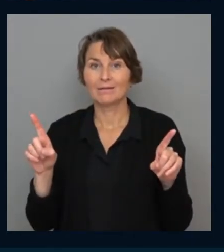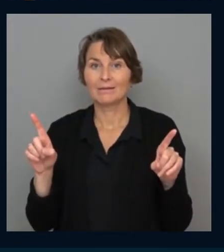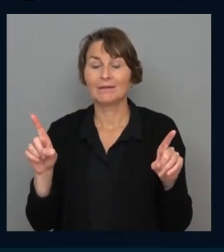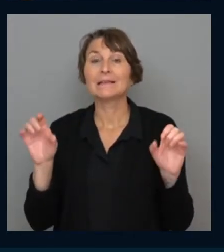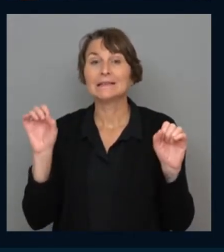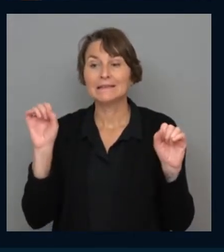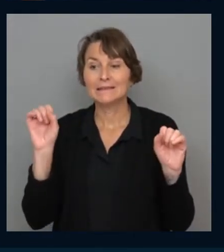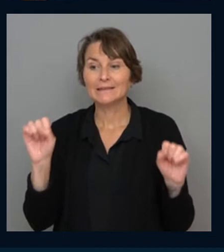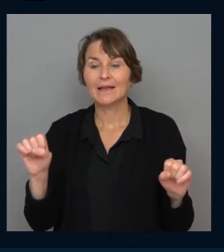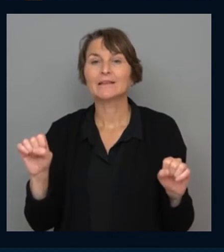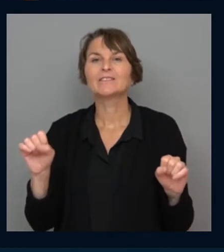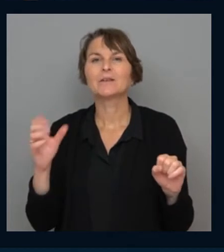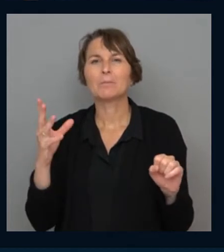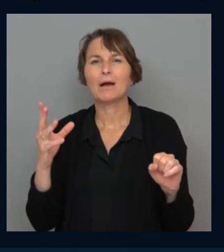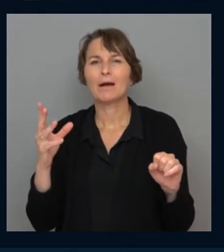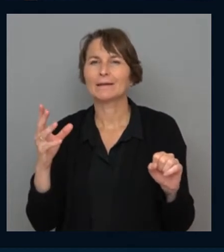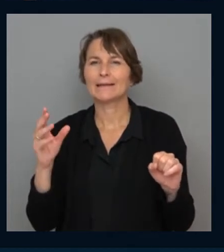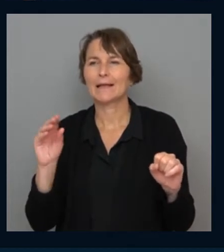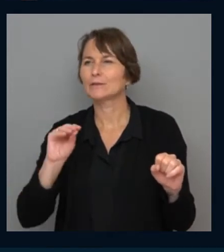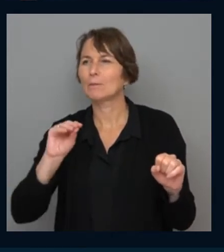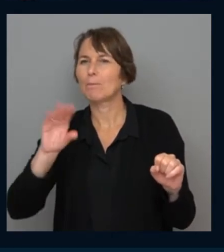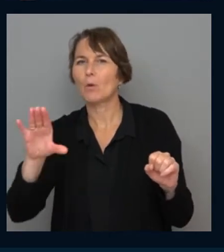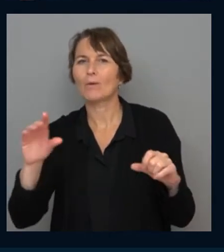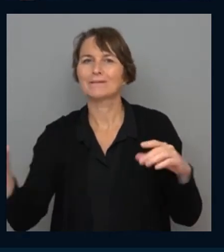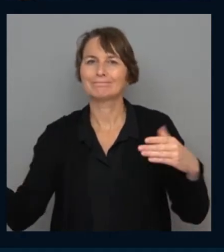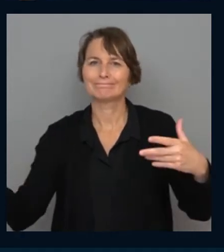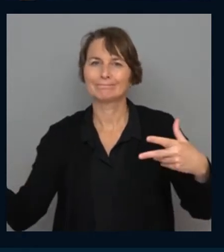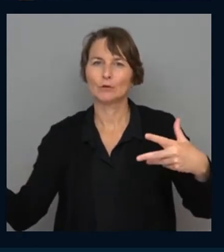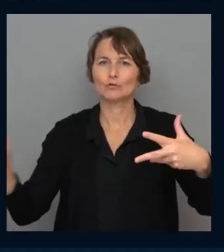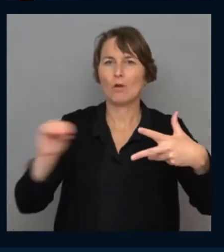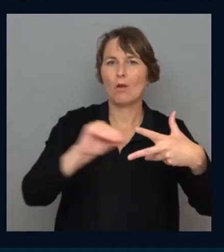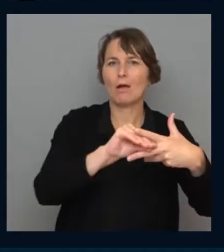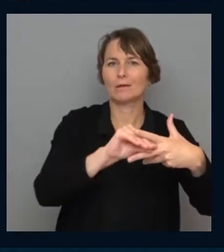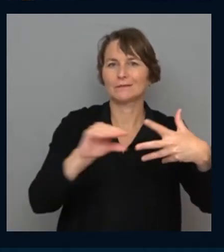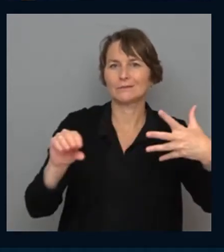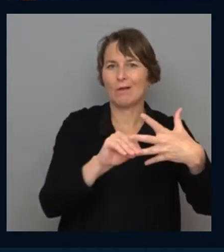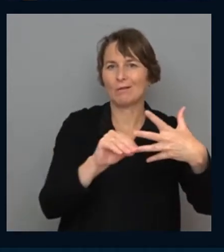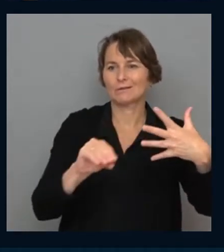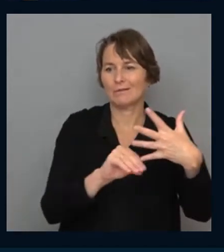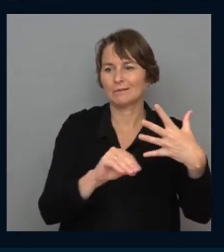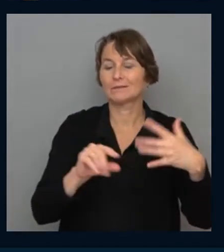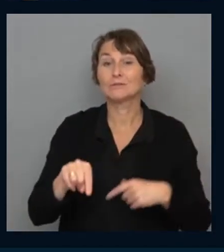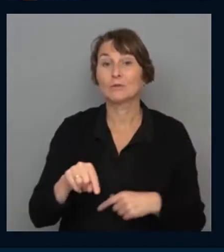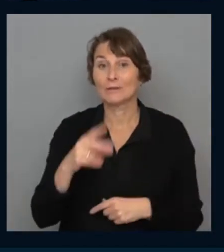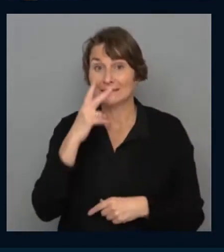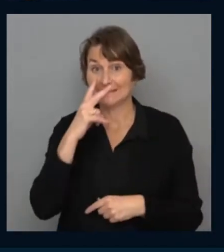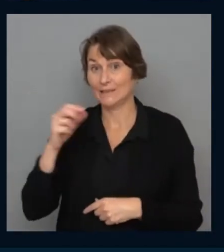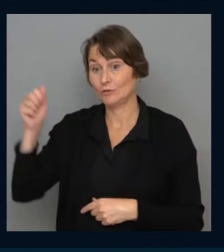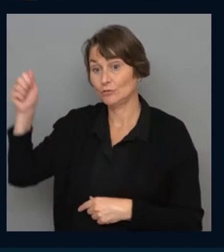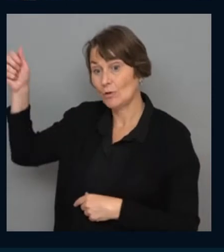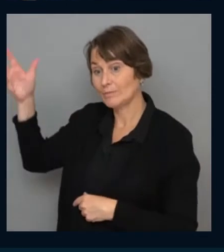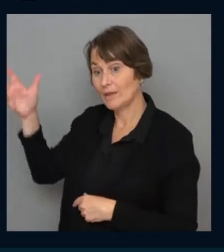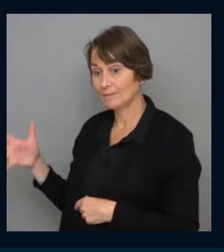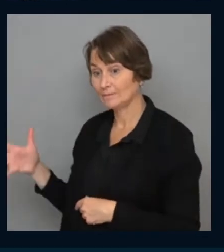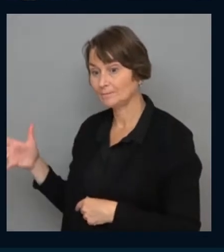a slot or maybe a different app service environment. So as I hit this drop down here, it sees the resource group where I